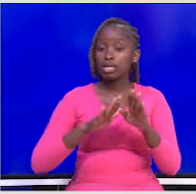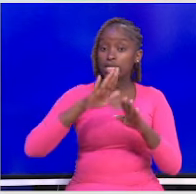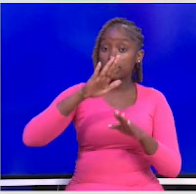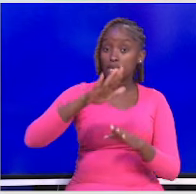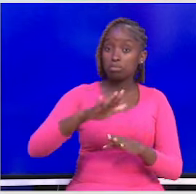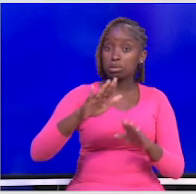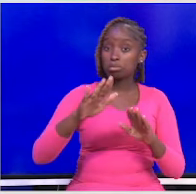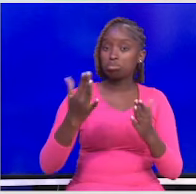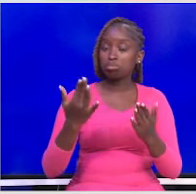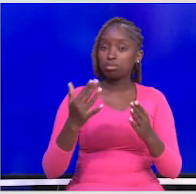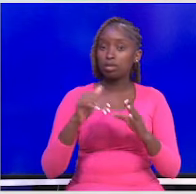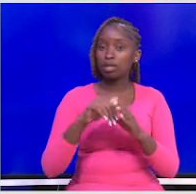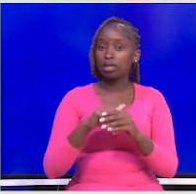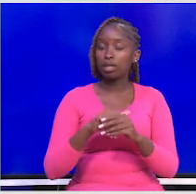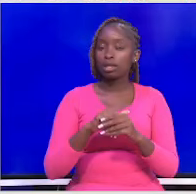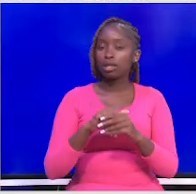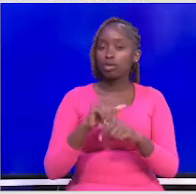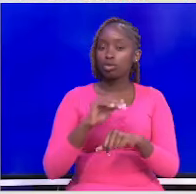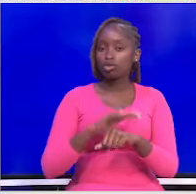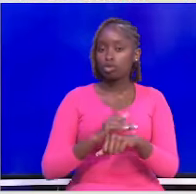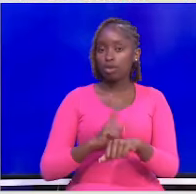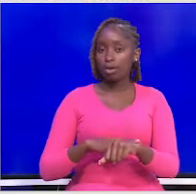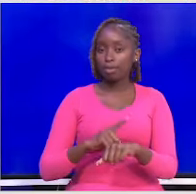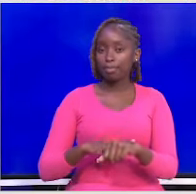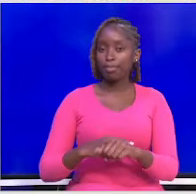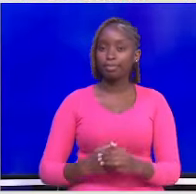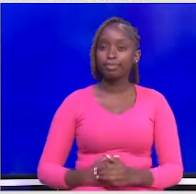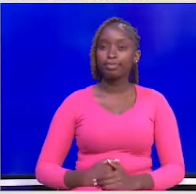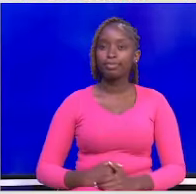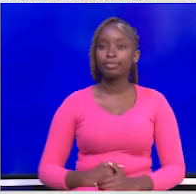steps in due course. Na mtazamaji.